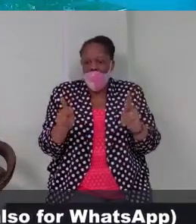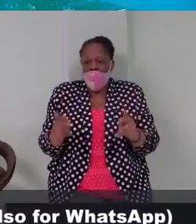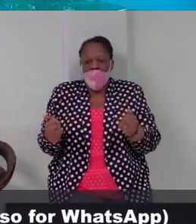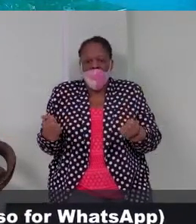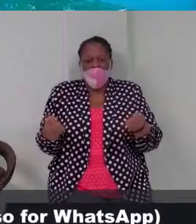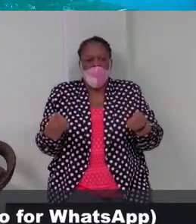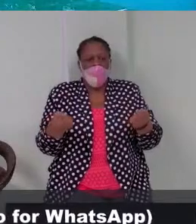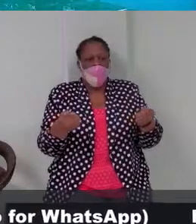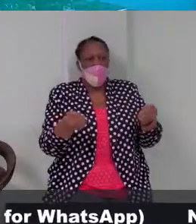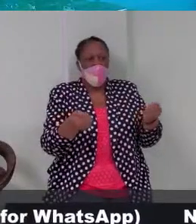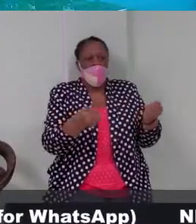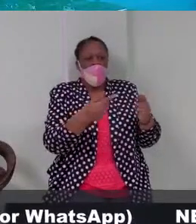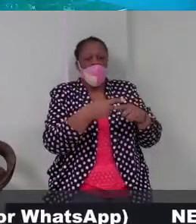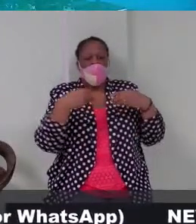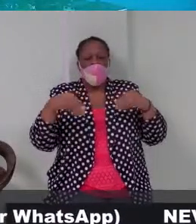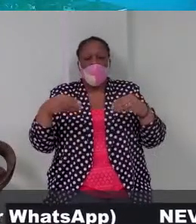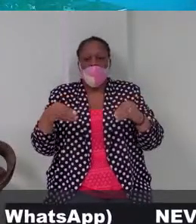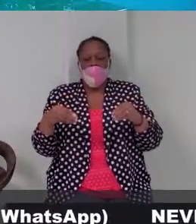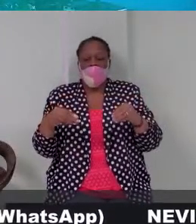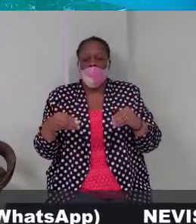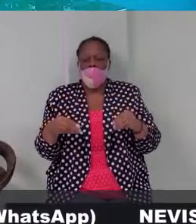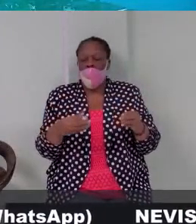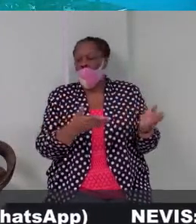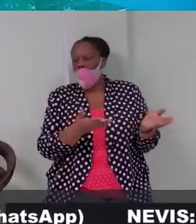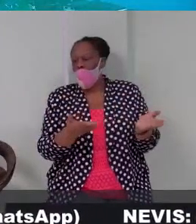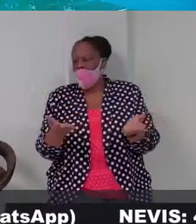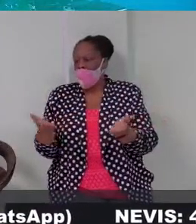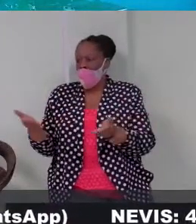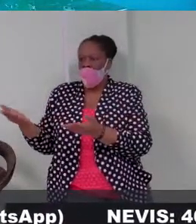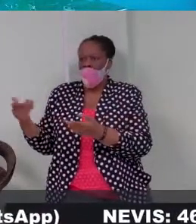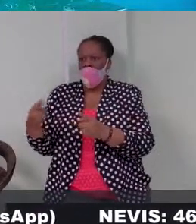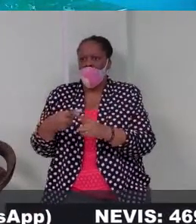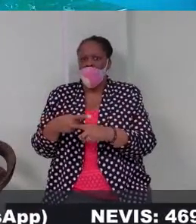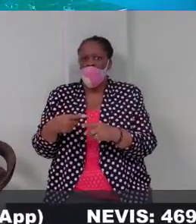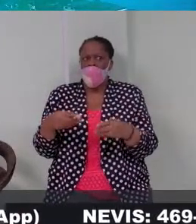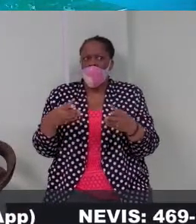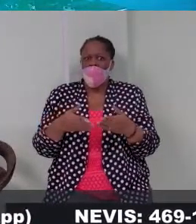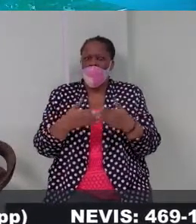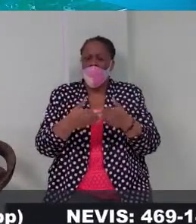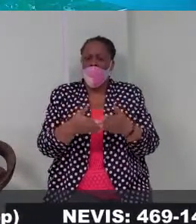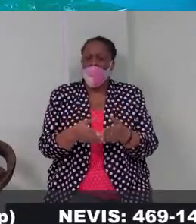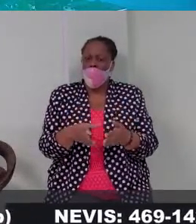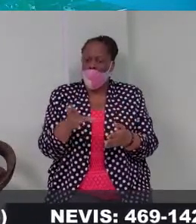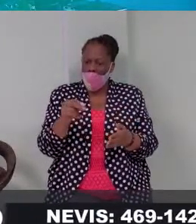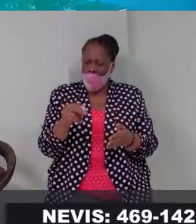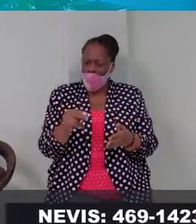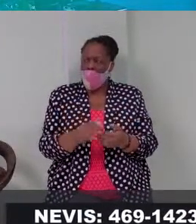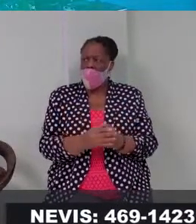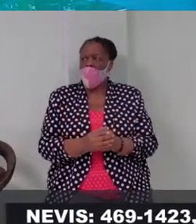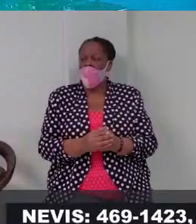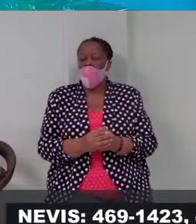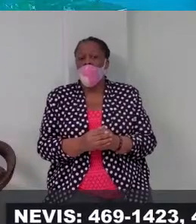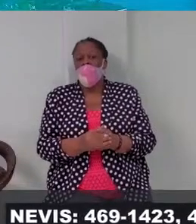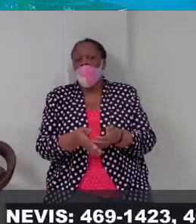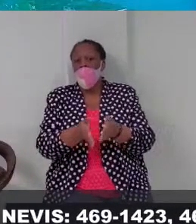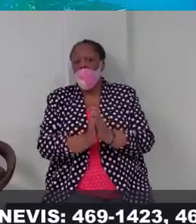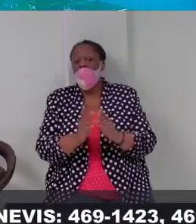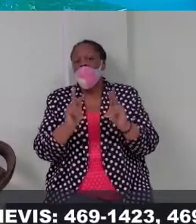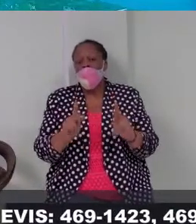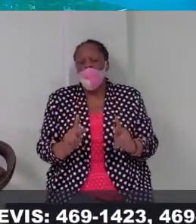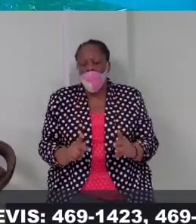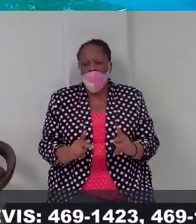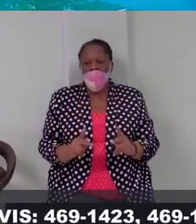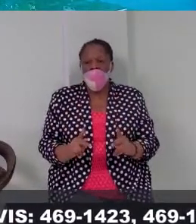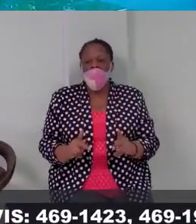a reason why you have to follow the protocols. So we continue to admonish persons to avoid crowds or crowded areas,